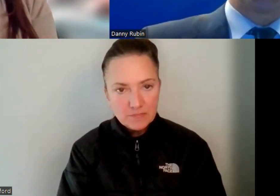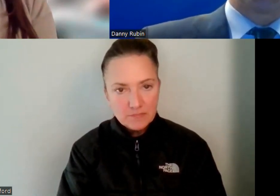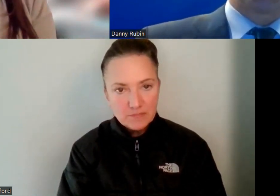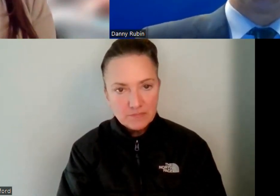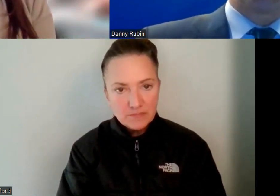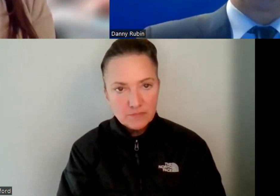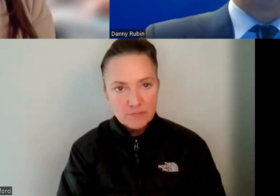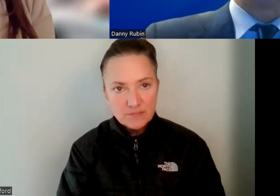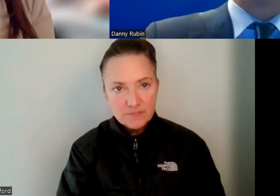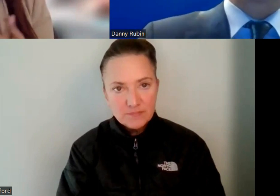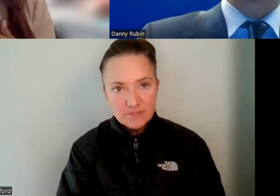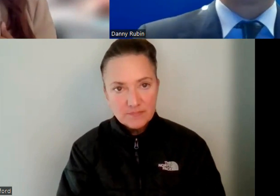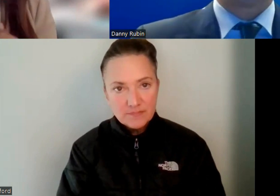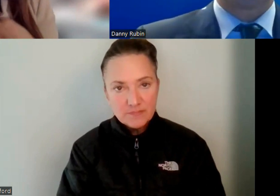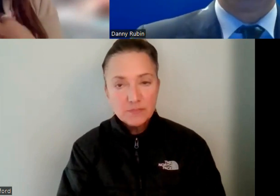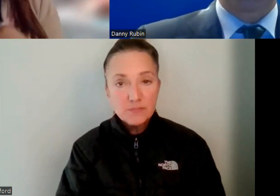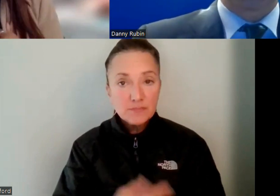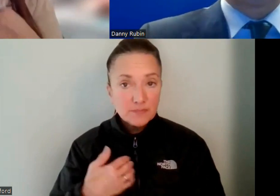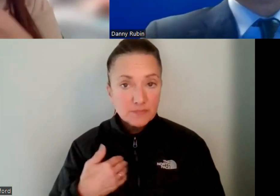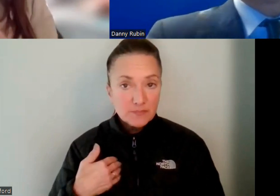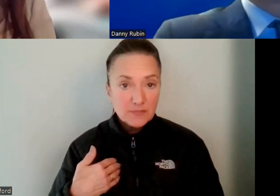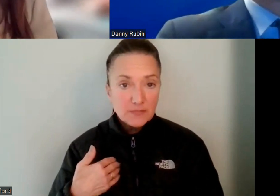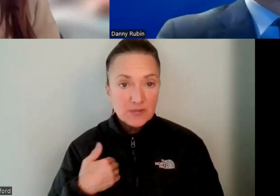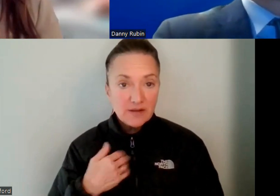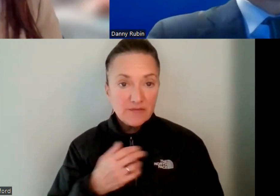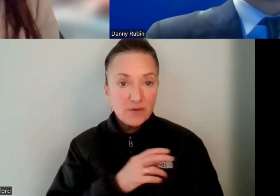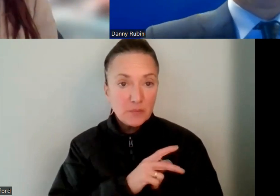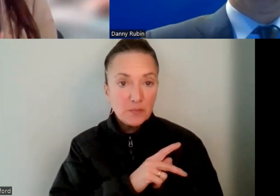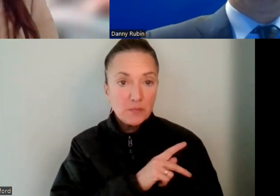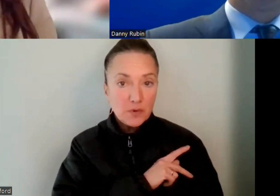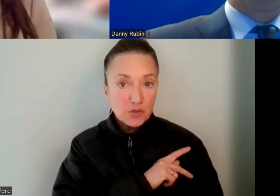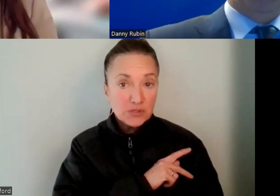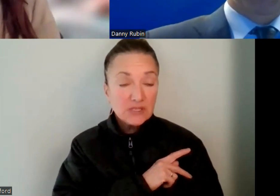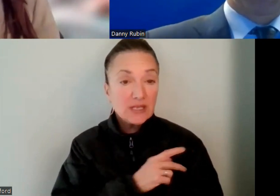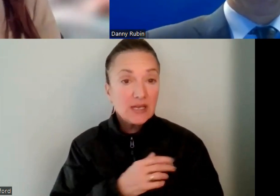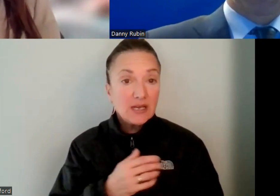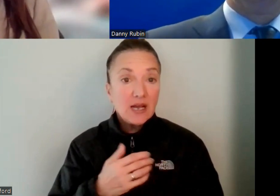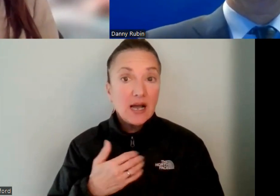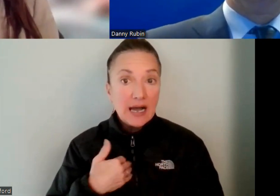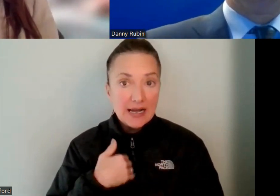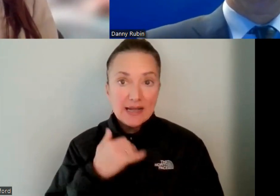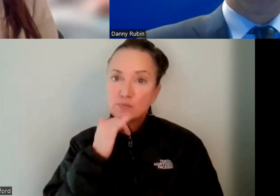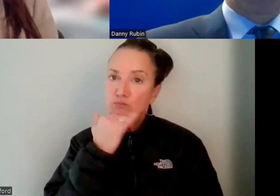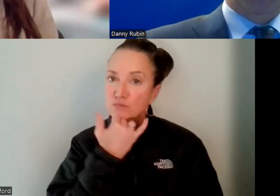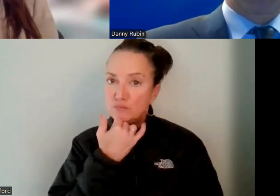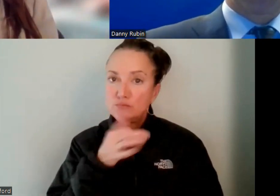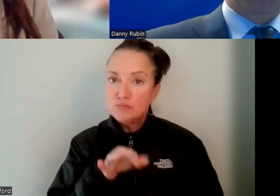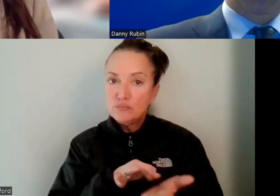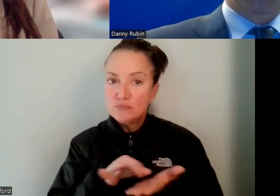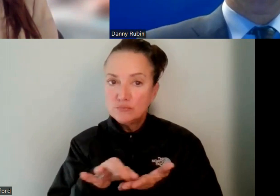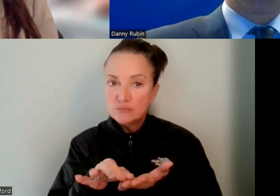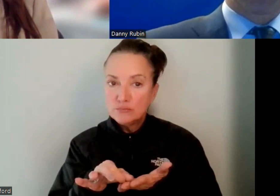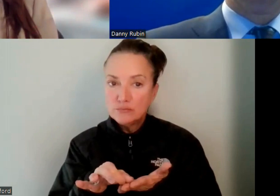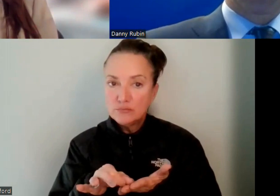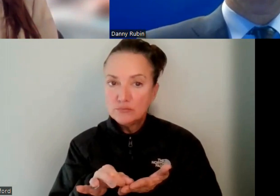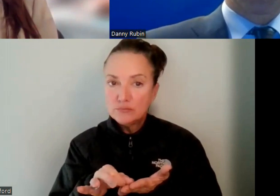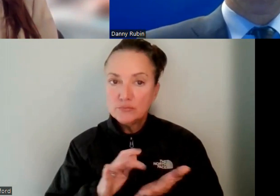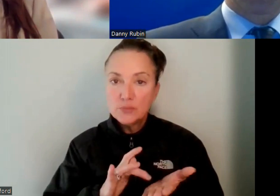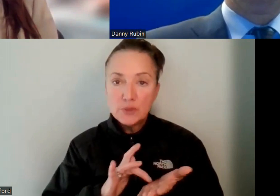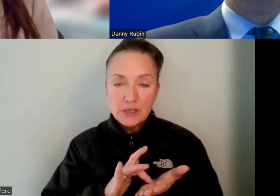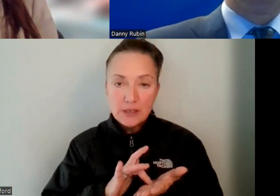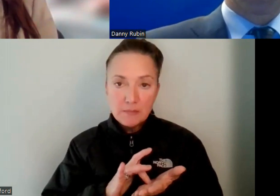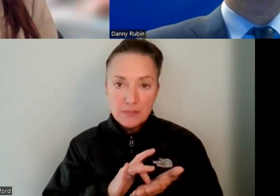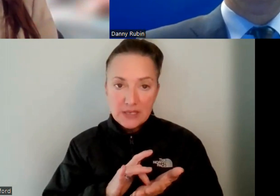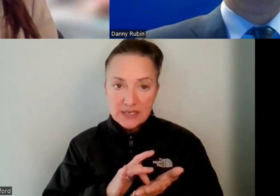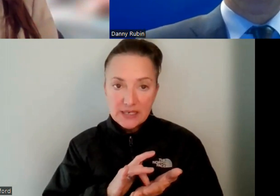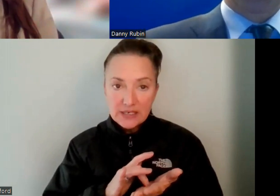count. But I have, like, personally, I have made a mistake in counting. It was actually a medication for